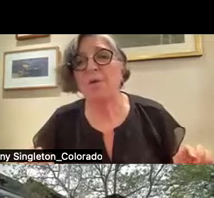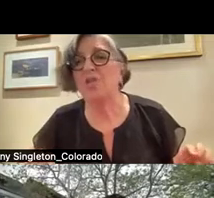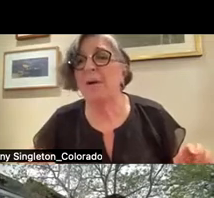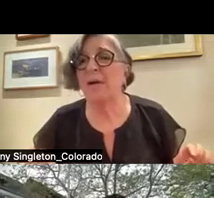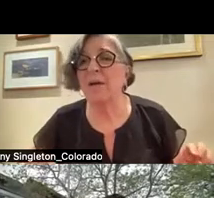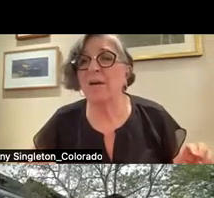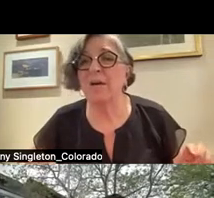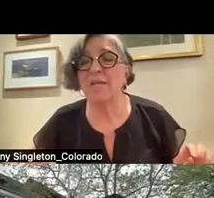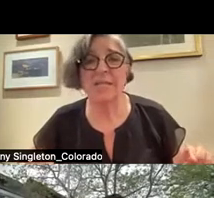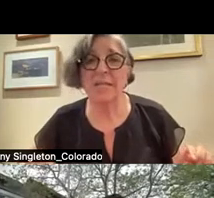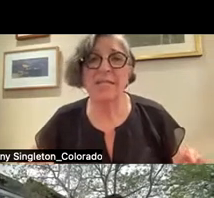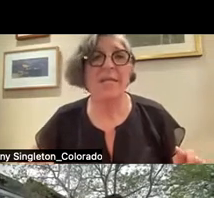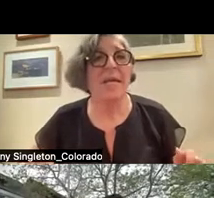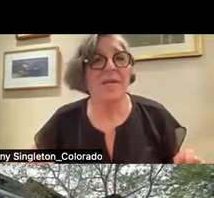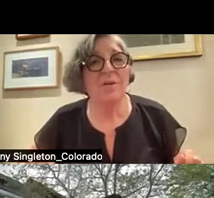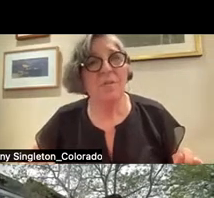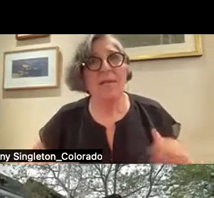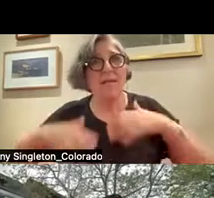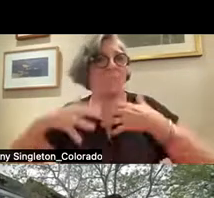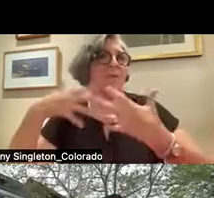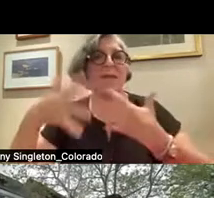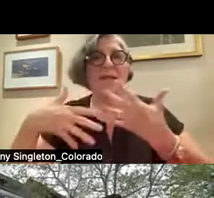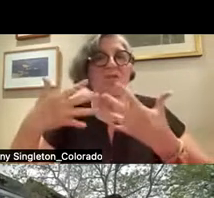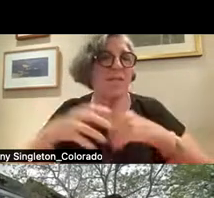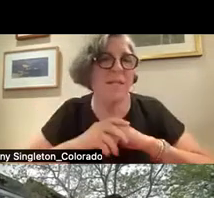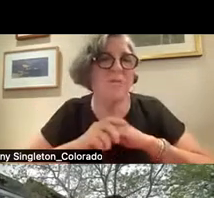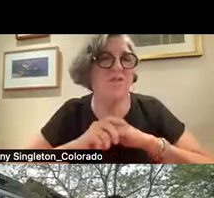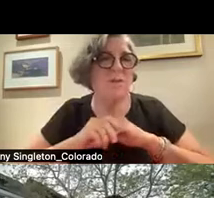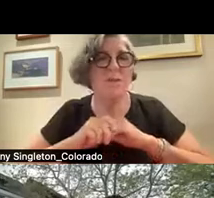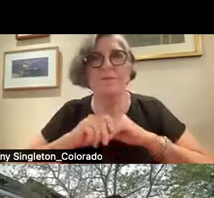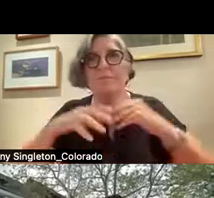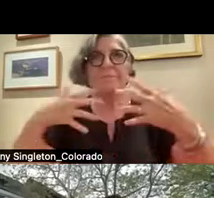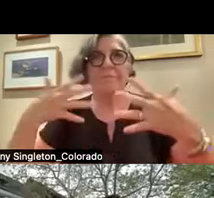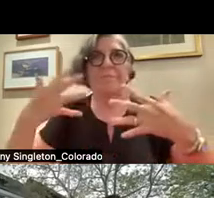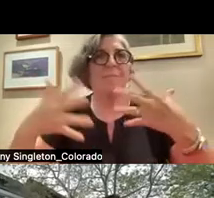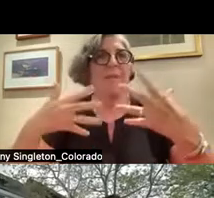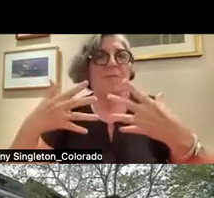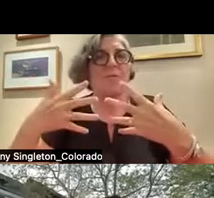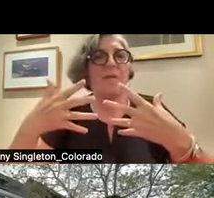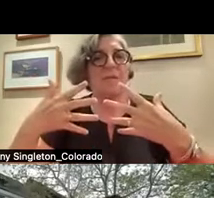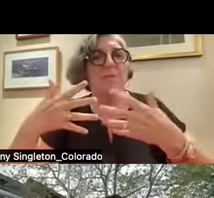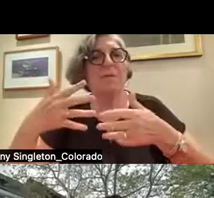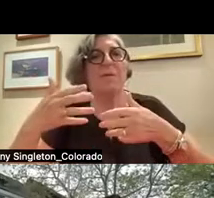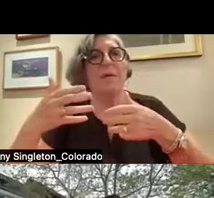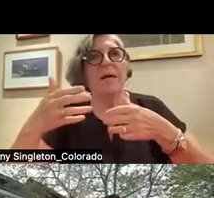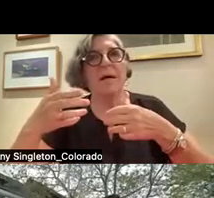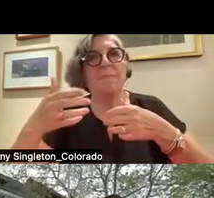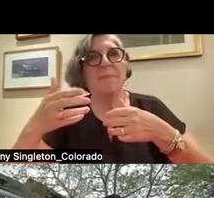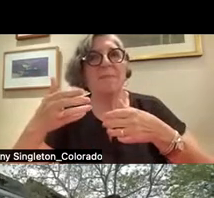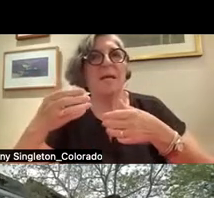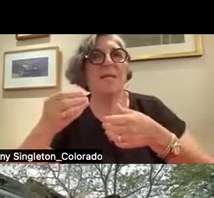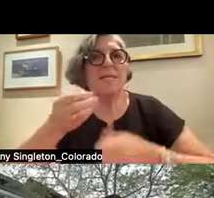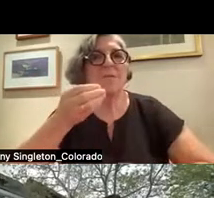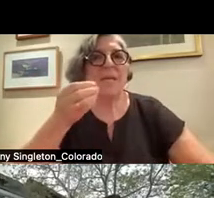So the question about iconic signs, so it really, within each sign language, they will, you know, so for example,